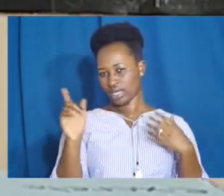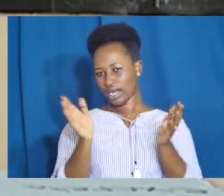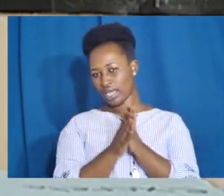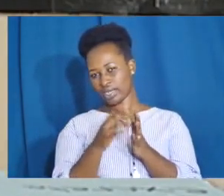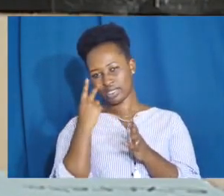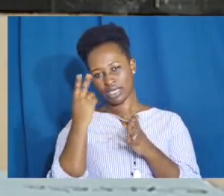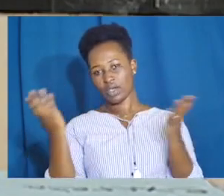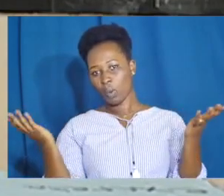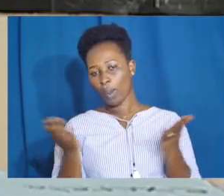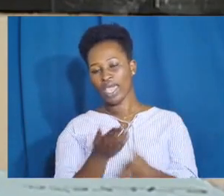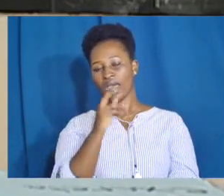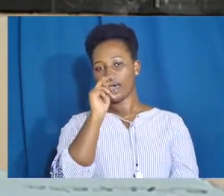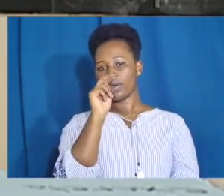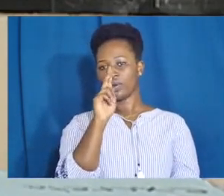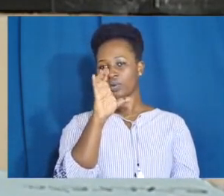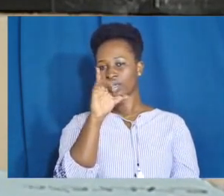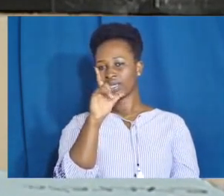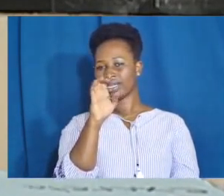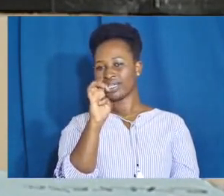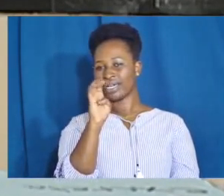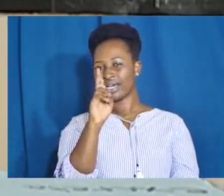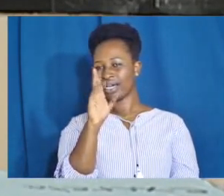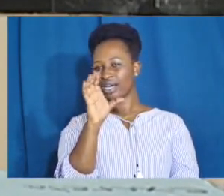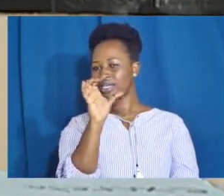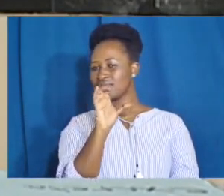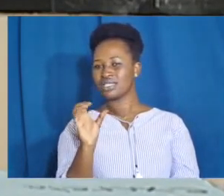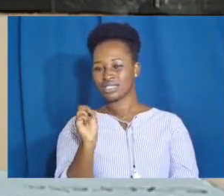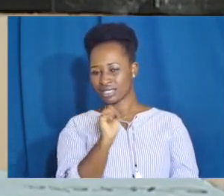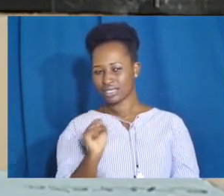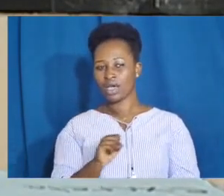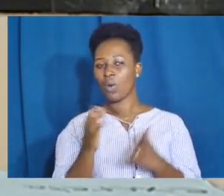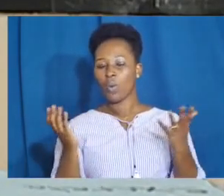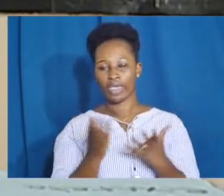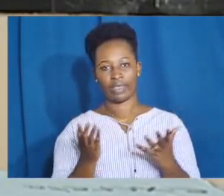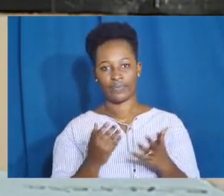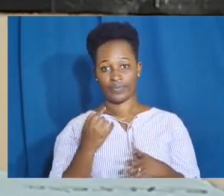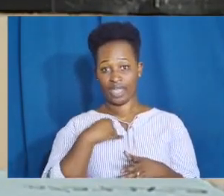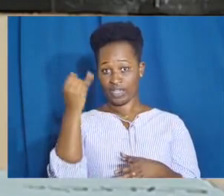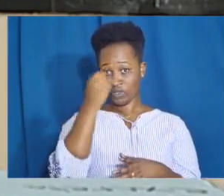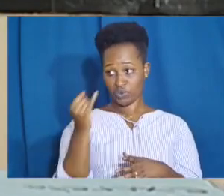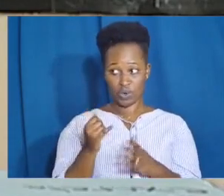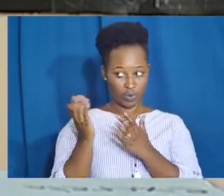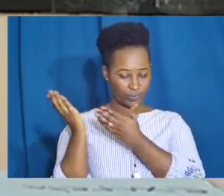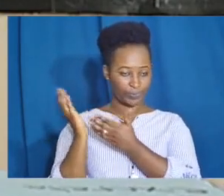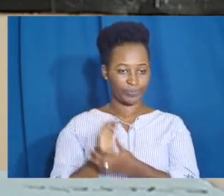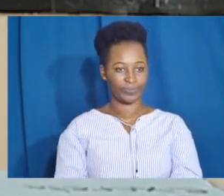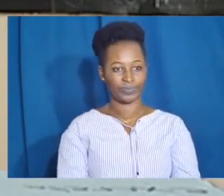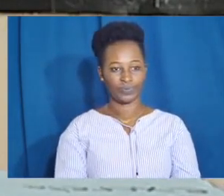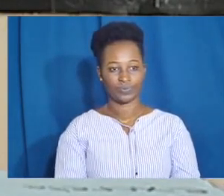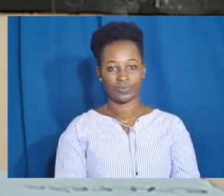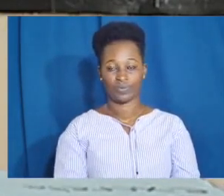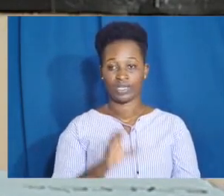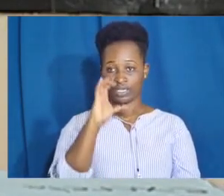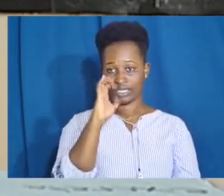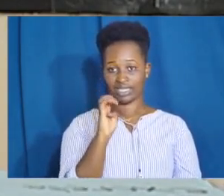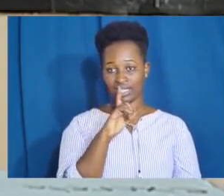the nucleus is located. I draw my cell. Then this cell in